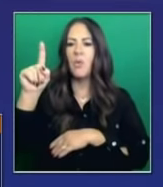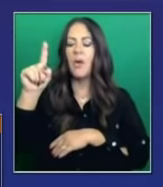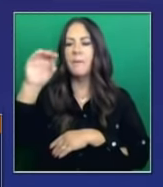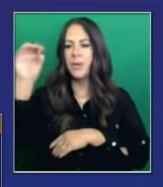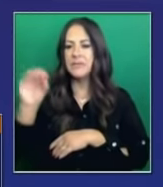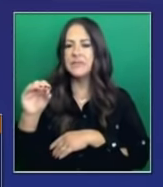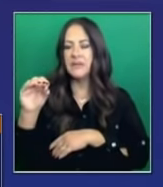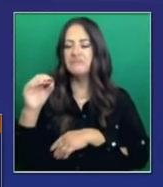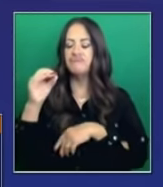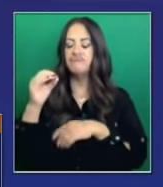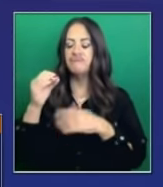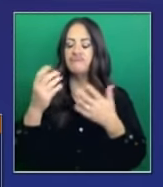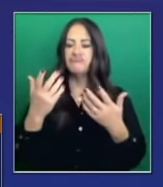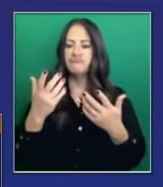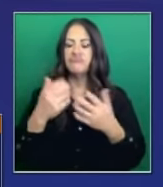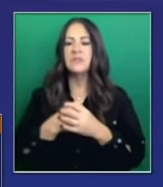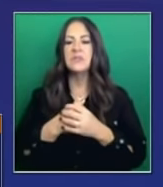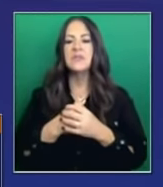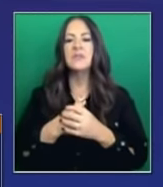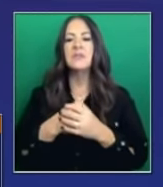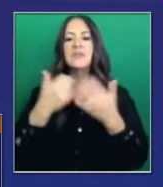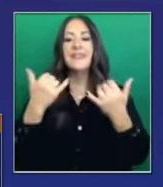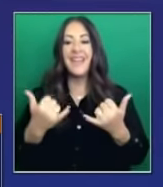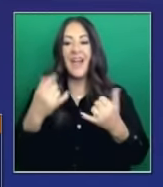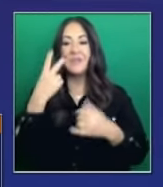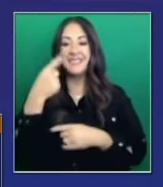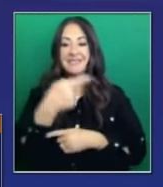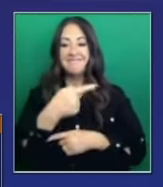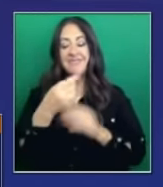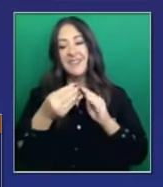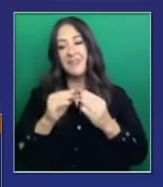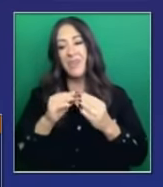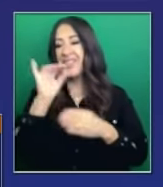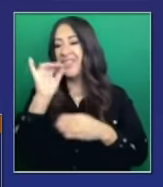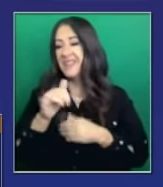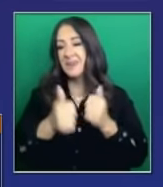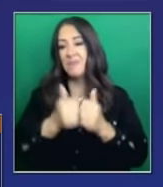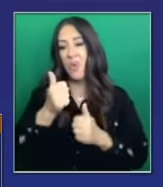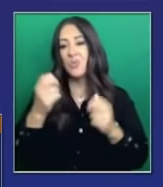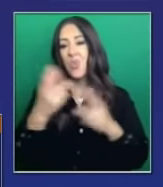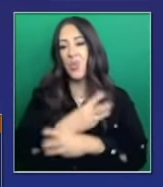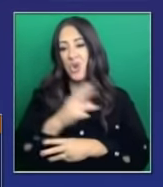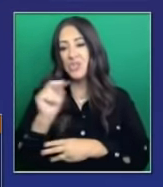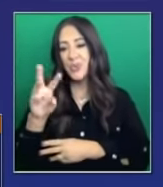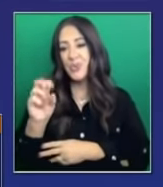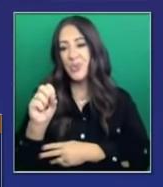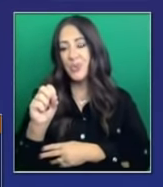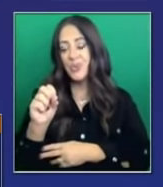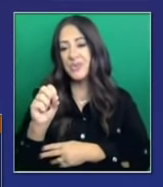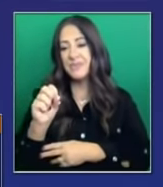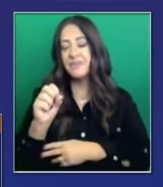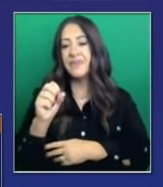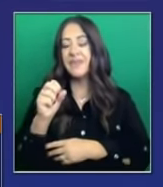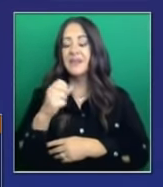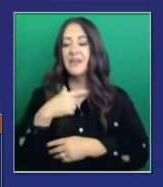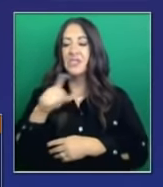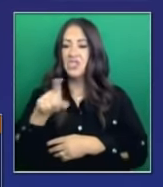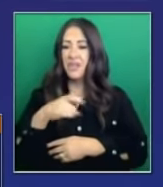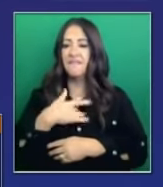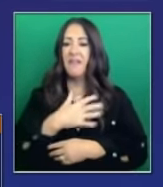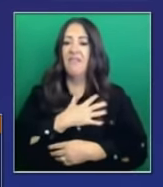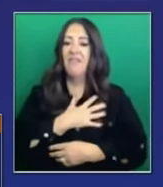this extended stay at home. Here's a number that should be sobering to anybody that's paying any attention, has a heart empathy, that